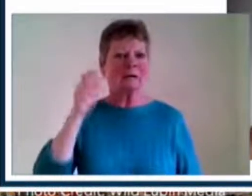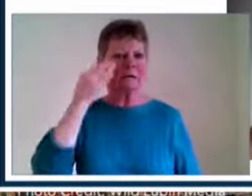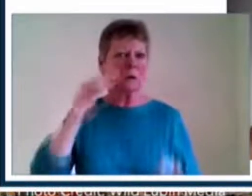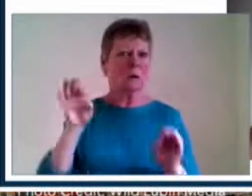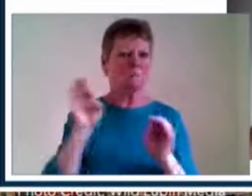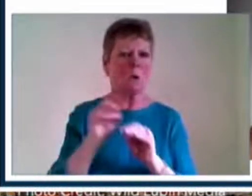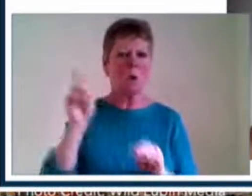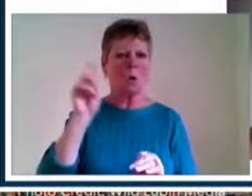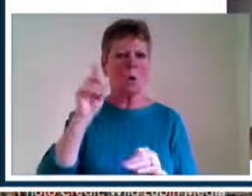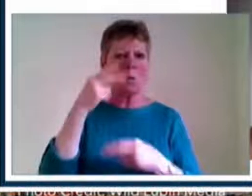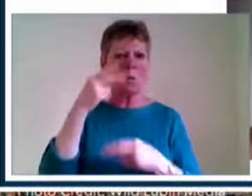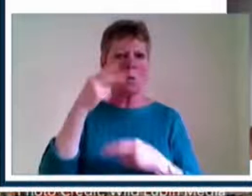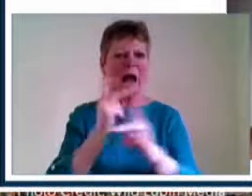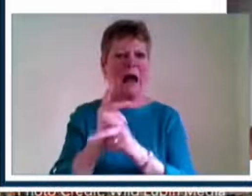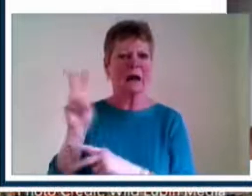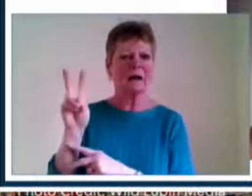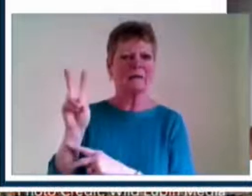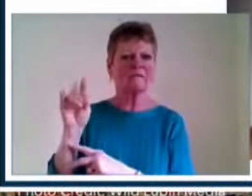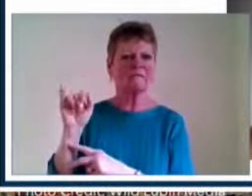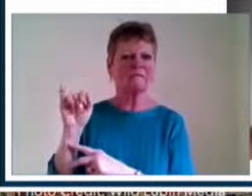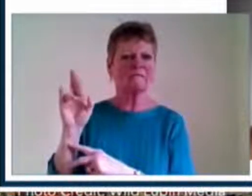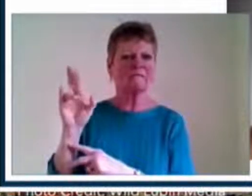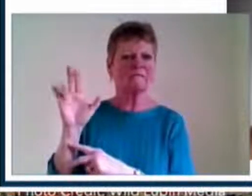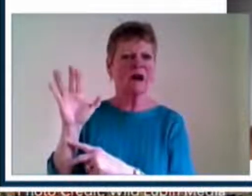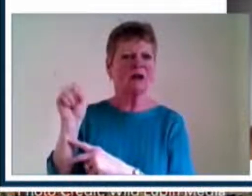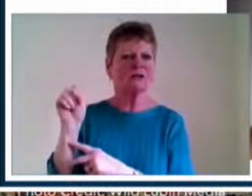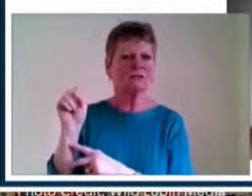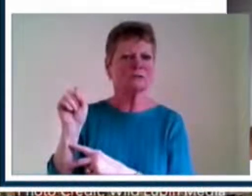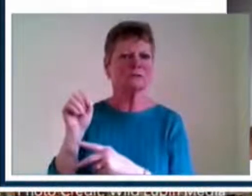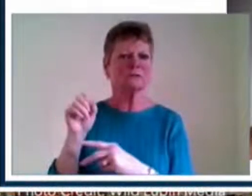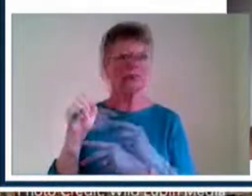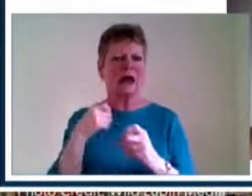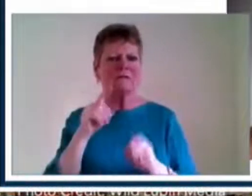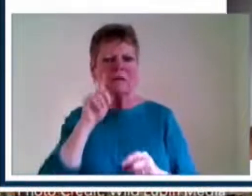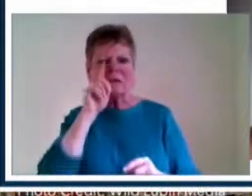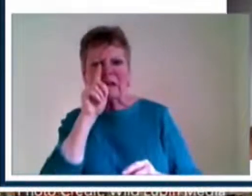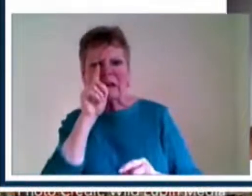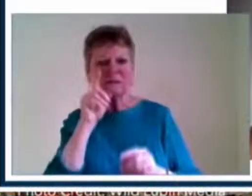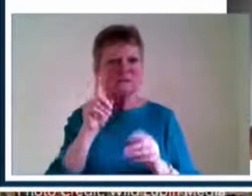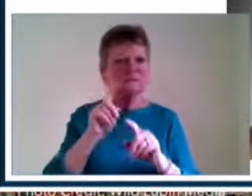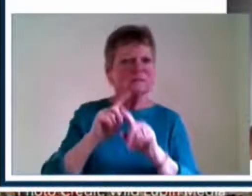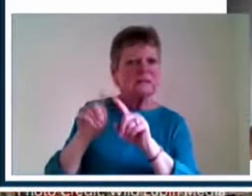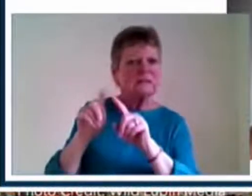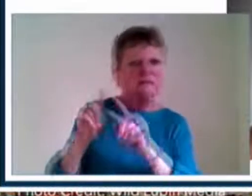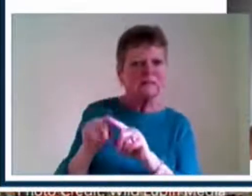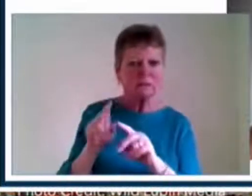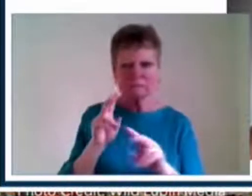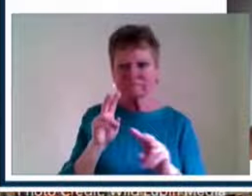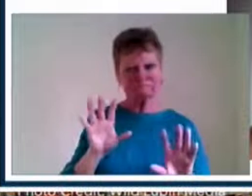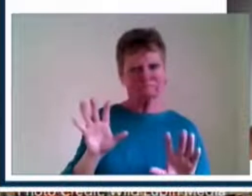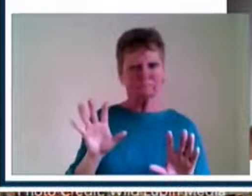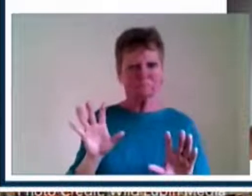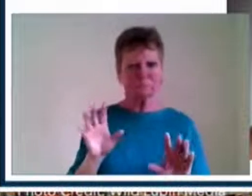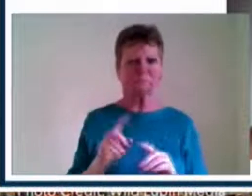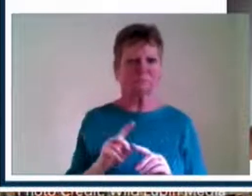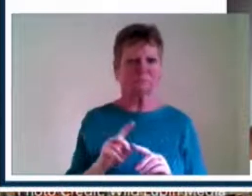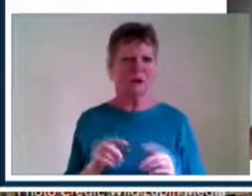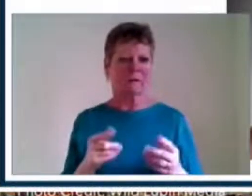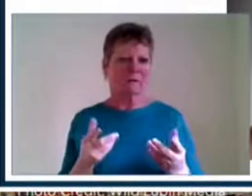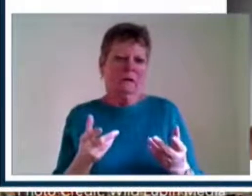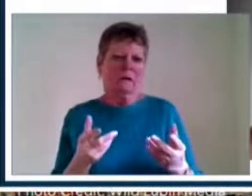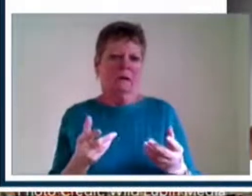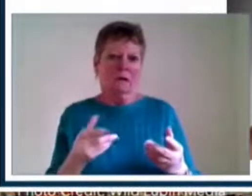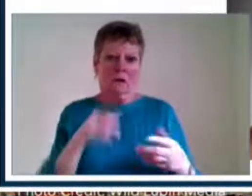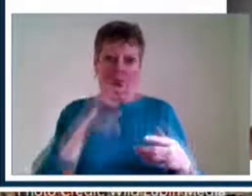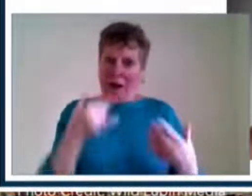that you use testing, and then you have a certain amount of testing to help with surveillance purposes. But the majority of people, you don't need to test. We're not there yet, but